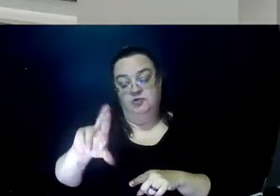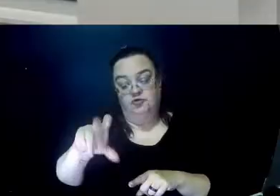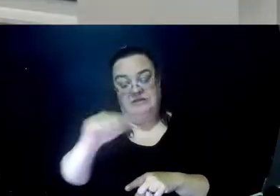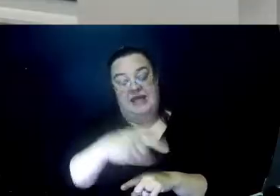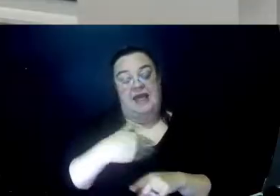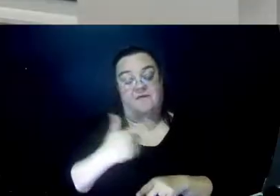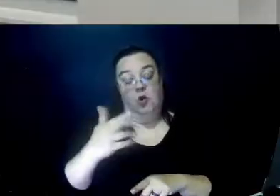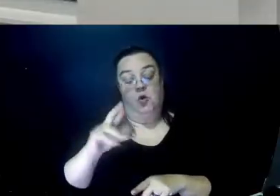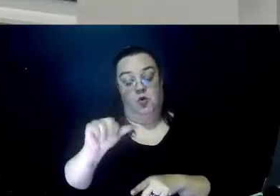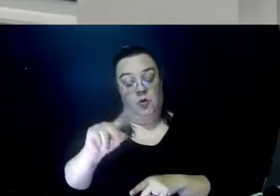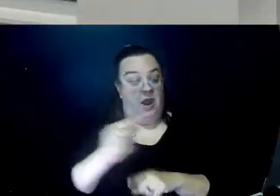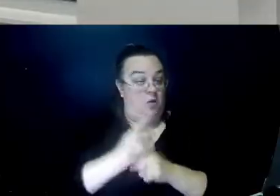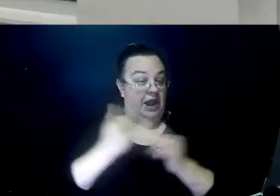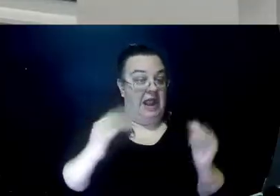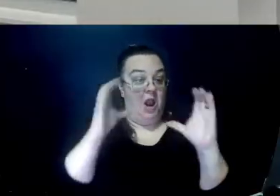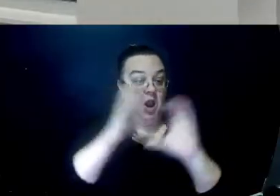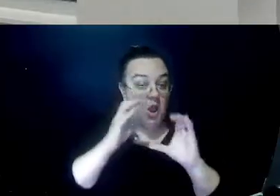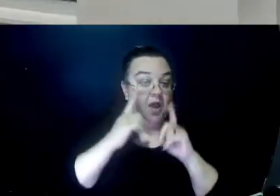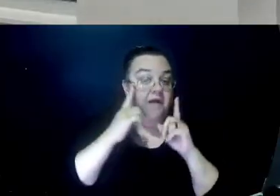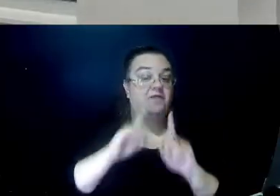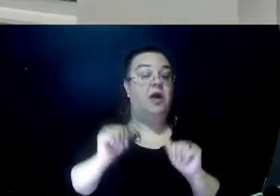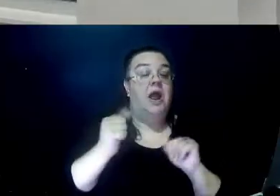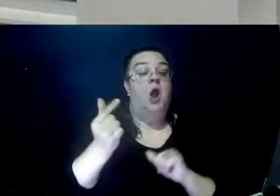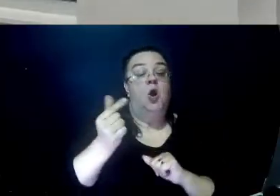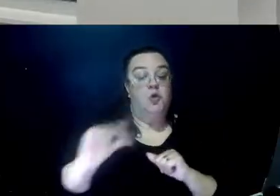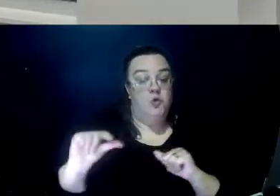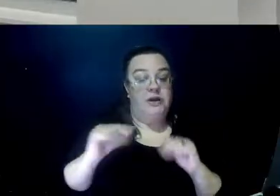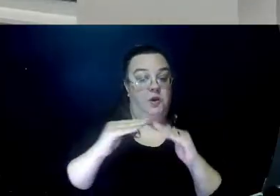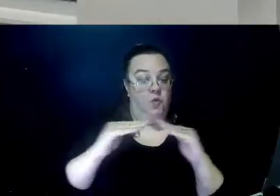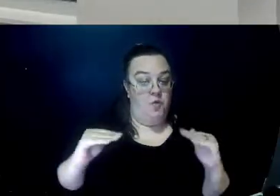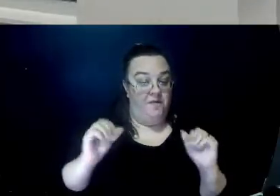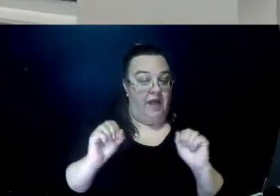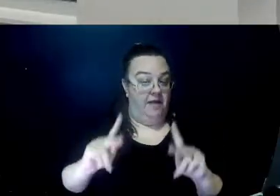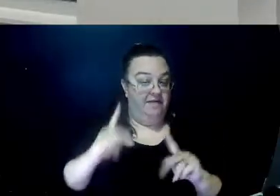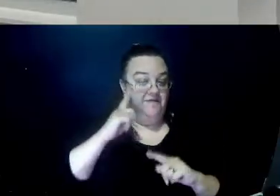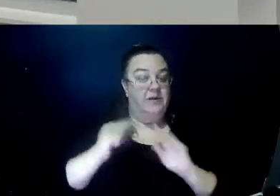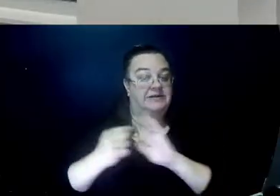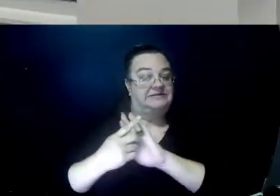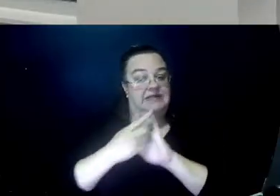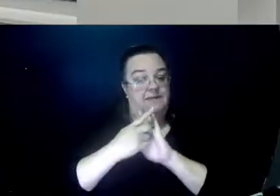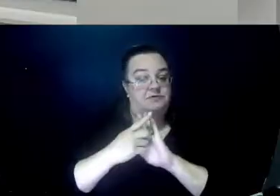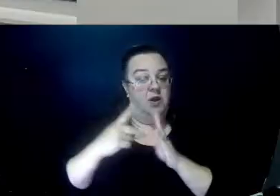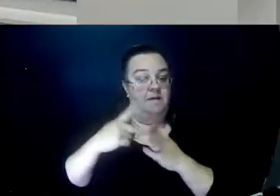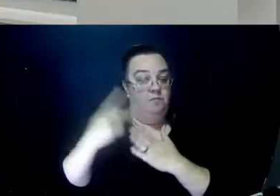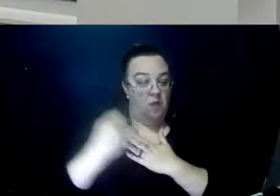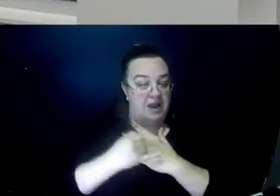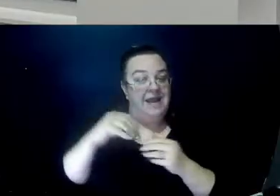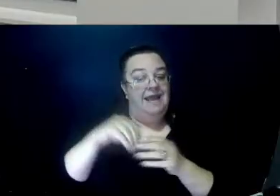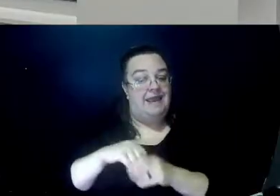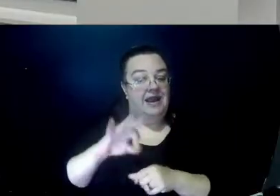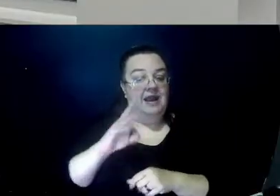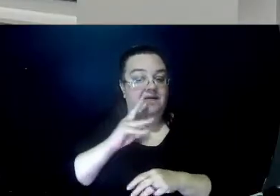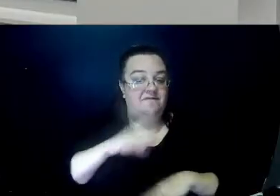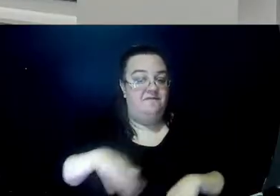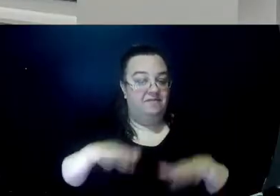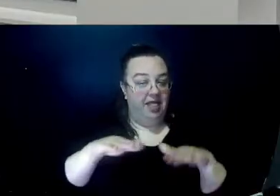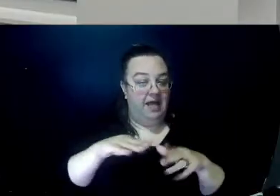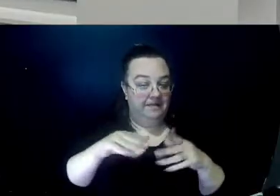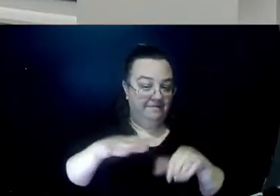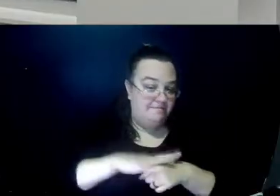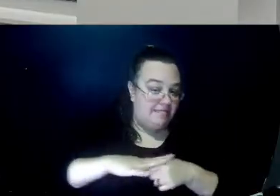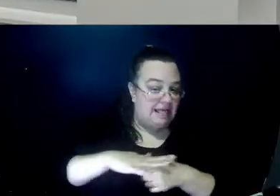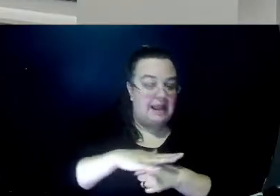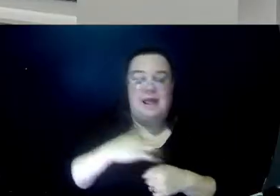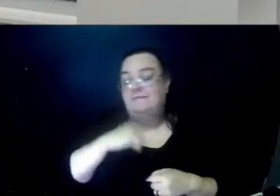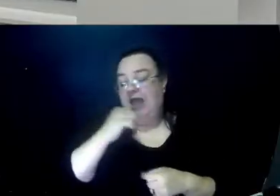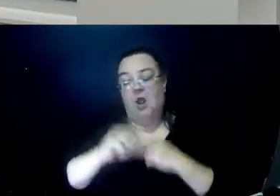now looking for a green roof opportunity for a demonstration project in a floodplain. And then just, I'm not gonna go on